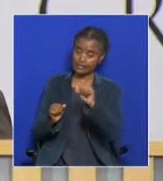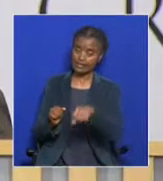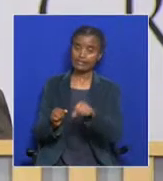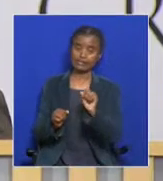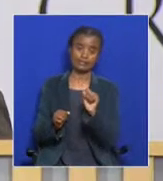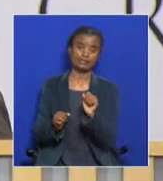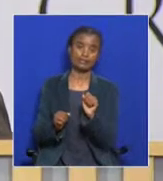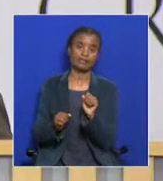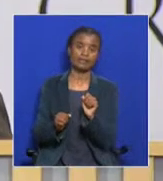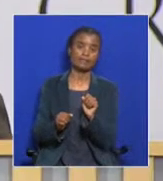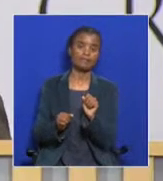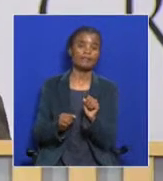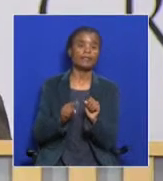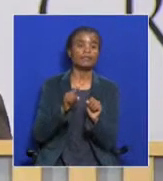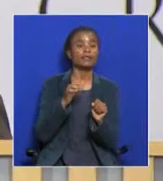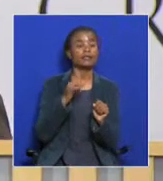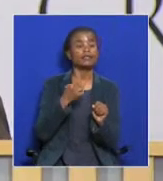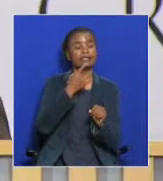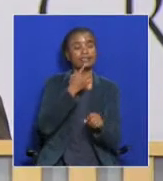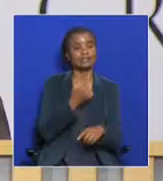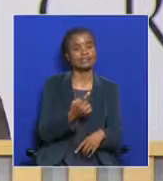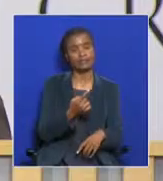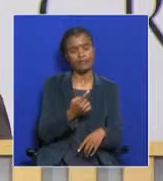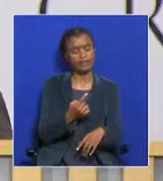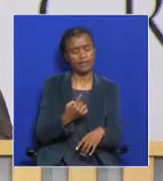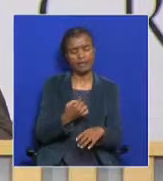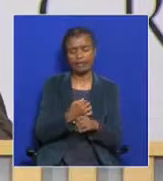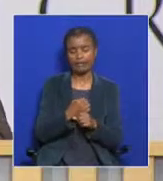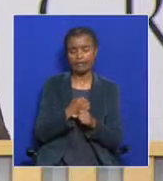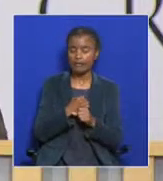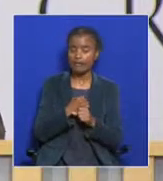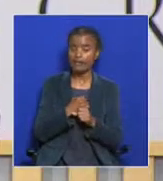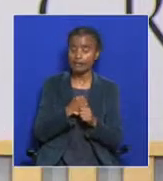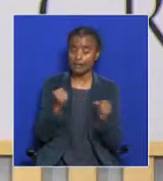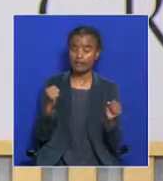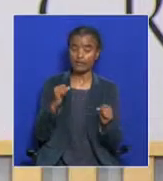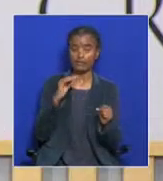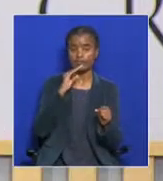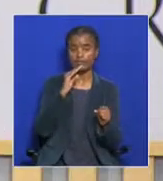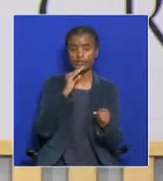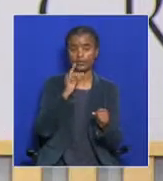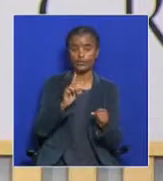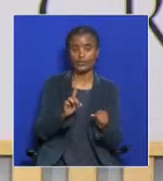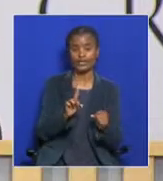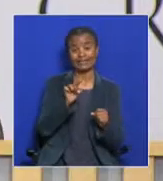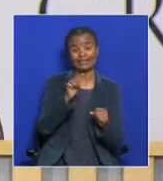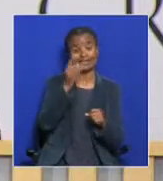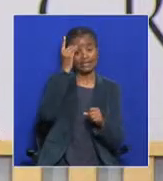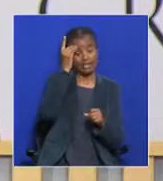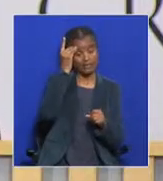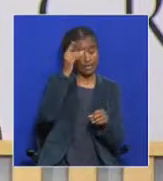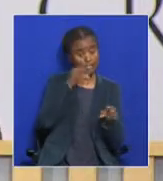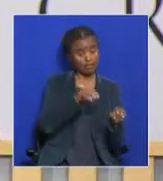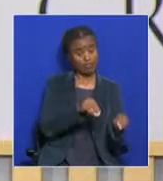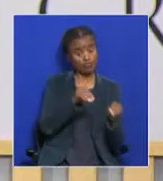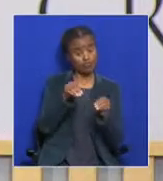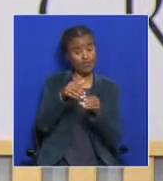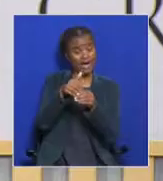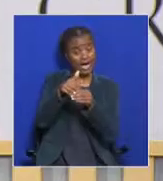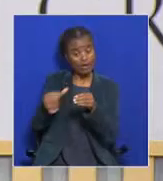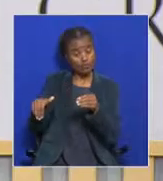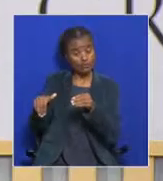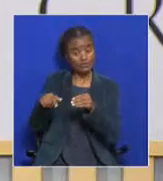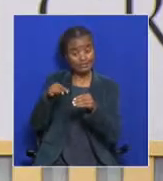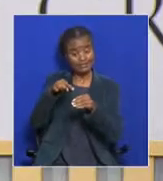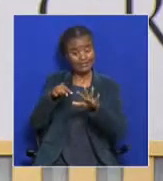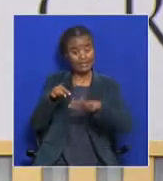Commissioner, in no way did I mean it must be moved out of Durban. Okay. When I say I've exhausted all avenues, and I think we got to